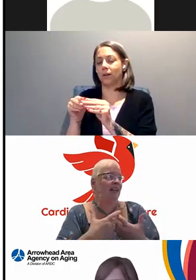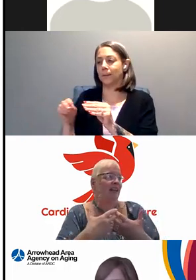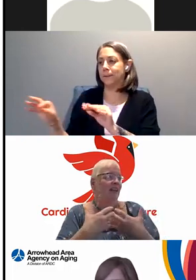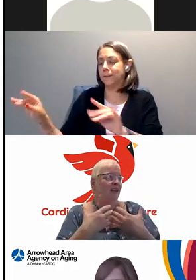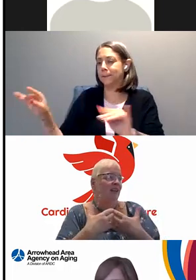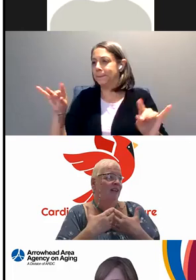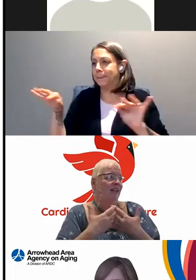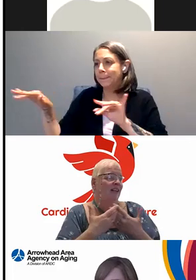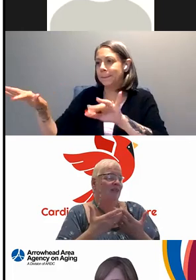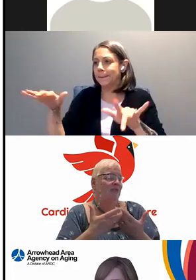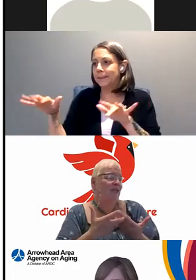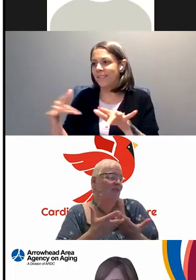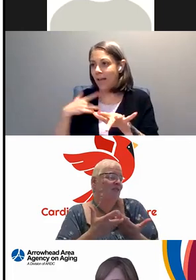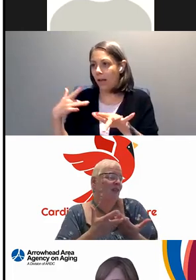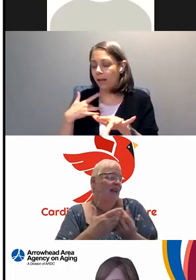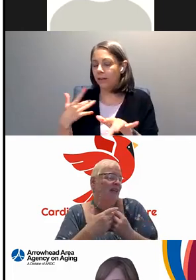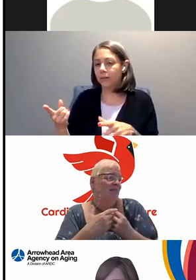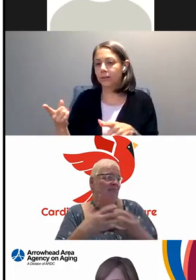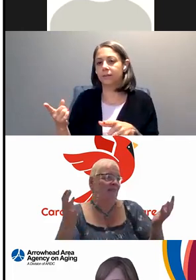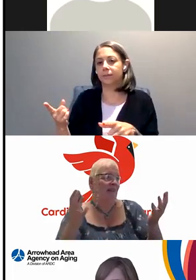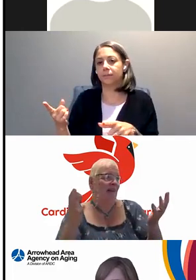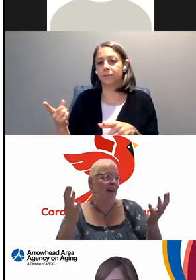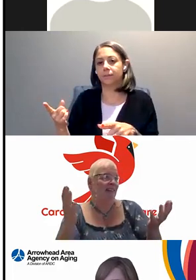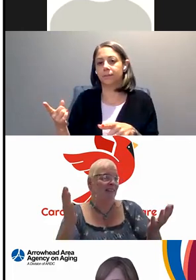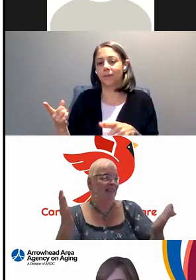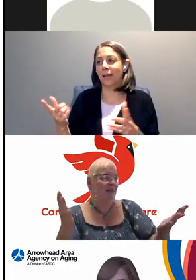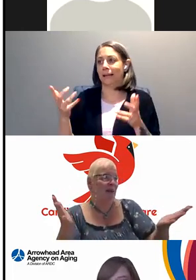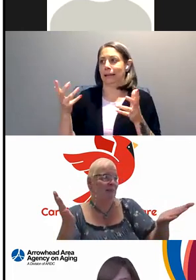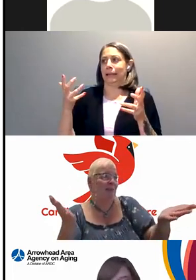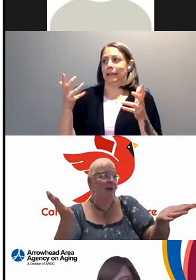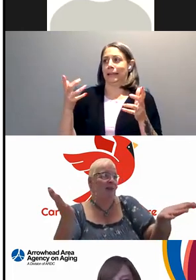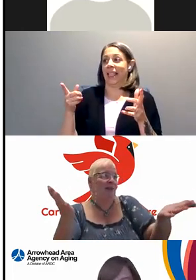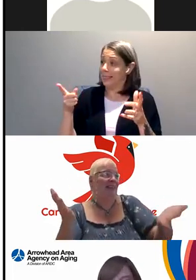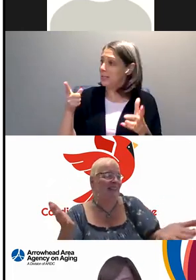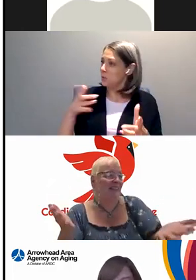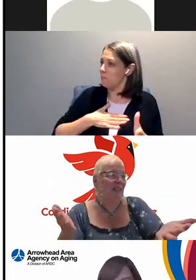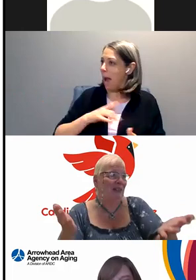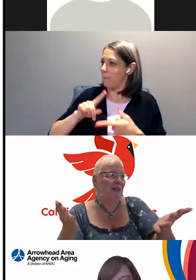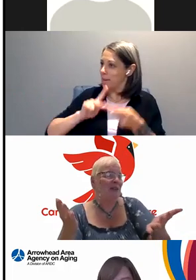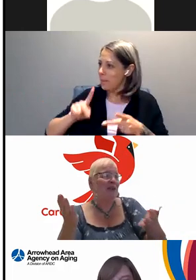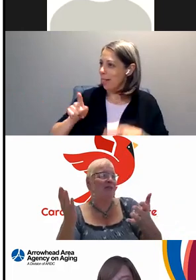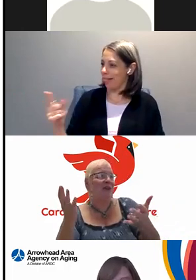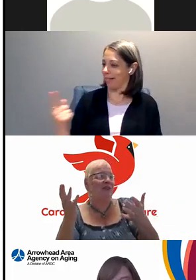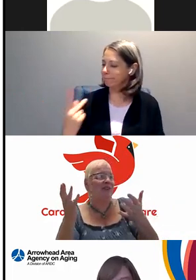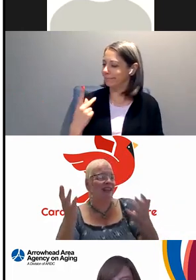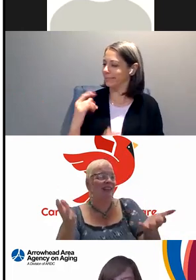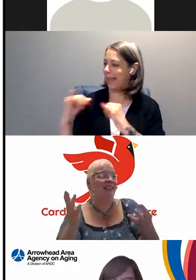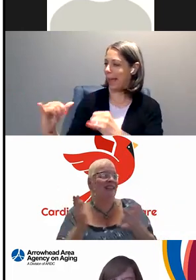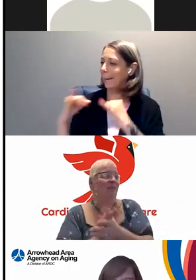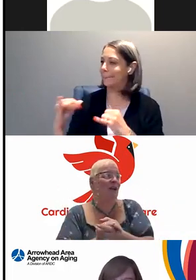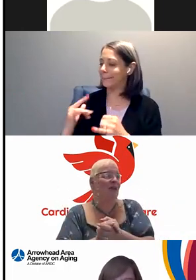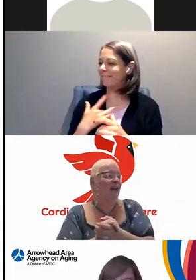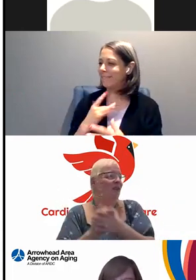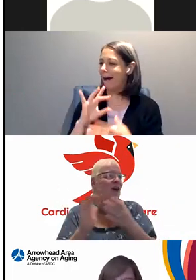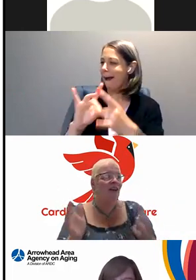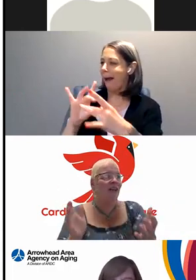and it just felt like, these are my people. You felt connected to